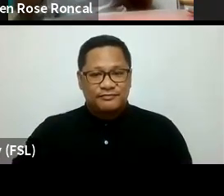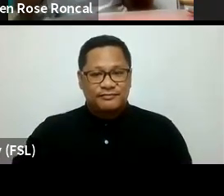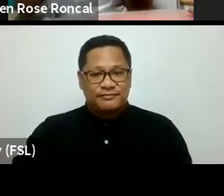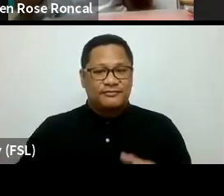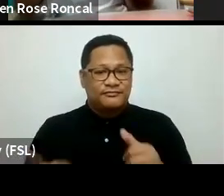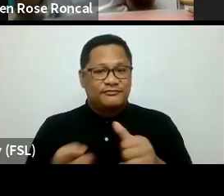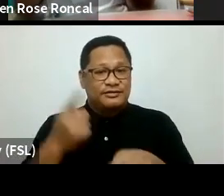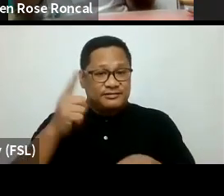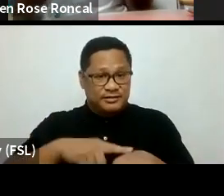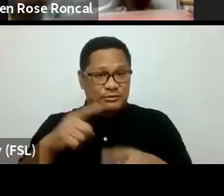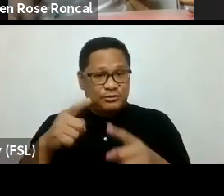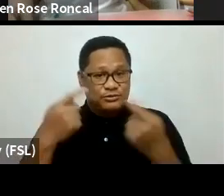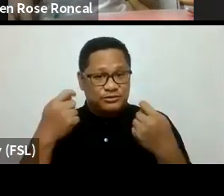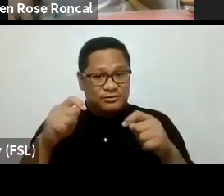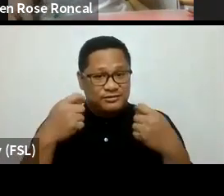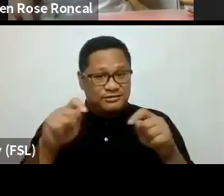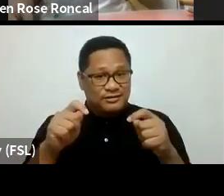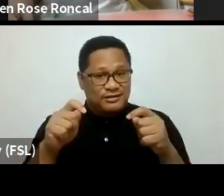try